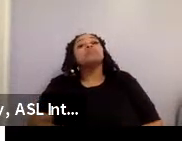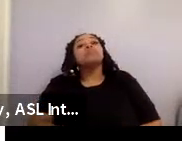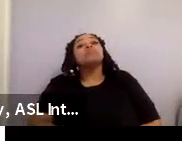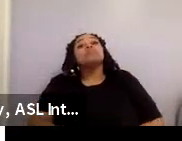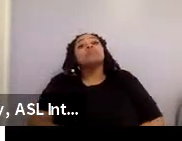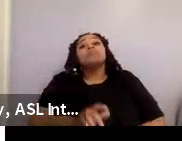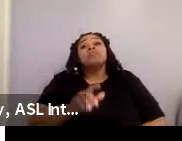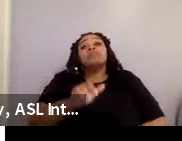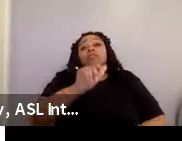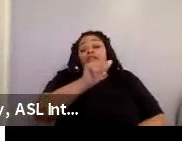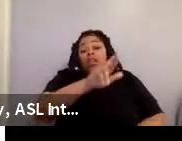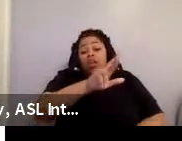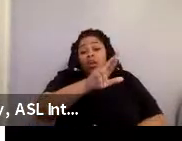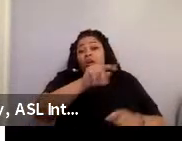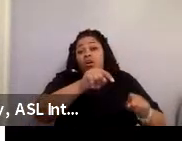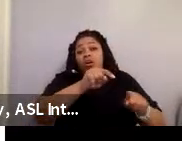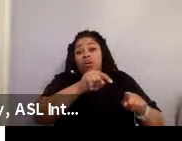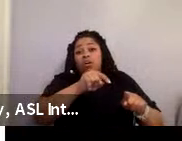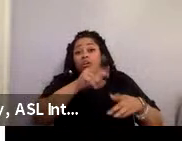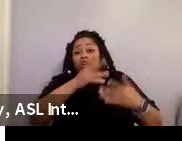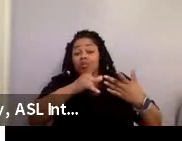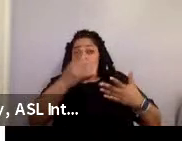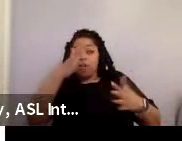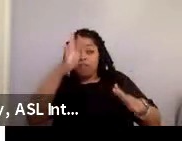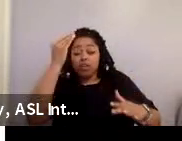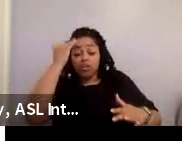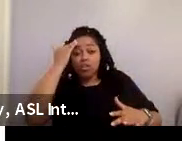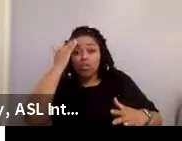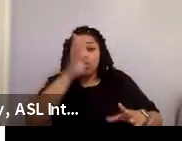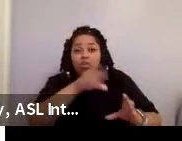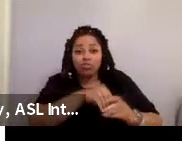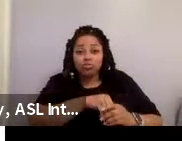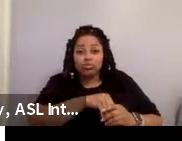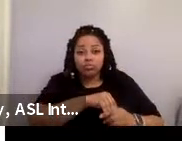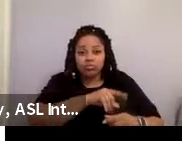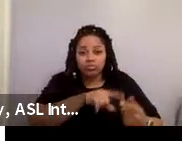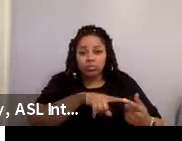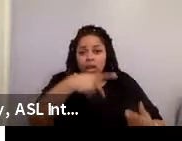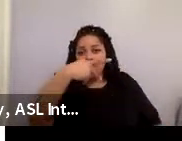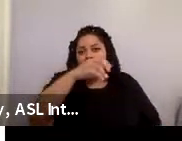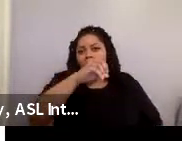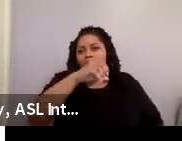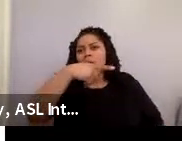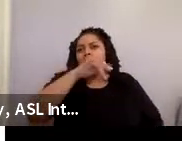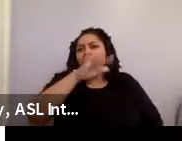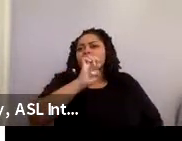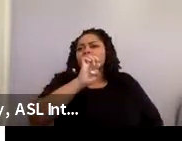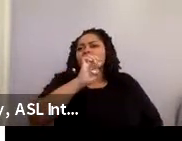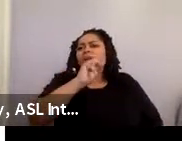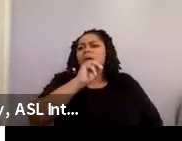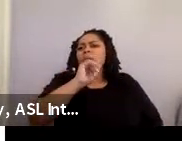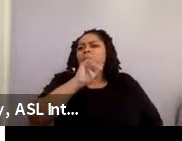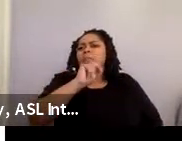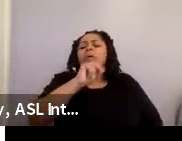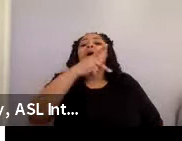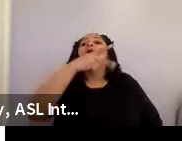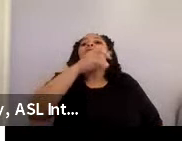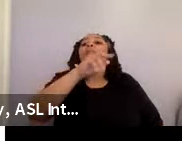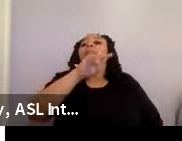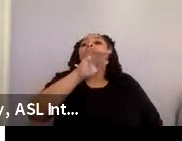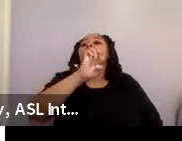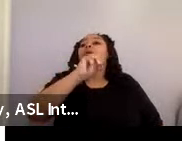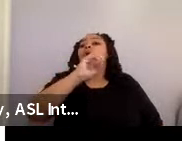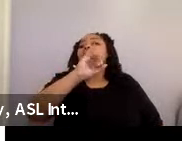AR applications that you may be familiar with include Pokemon Go, or from a